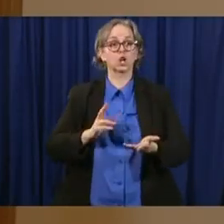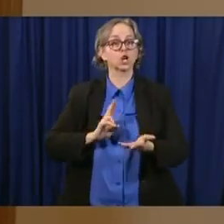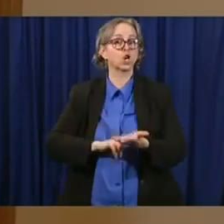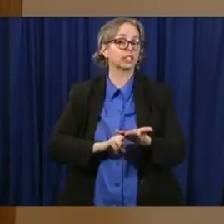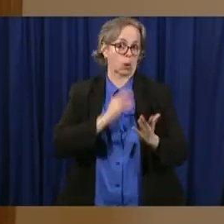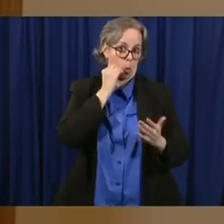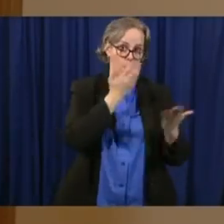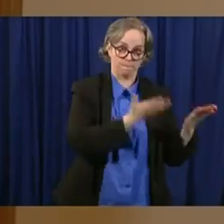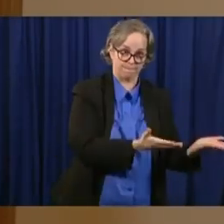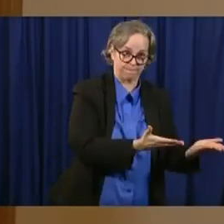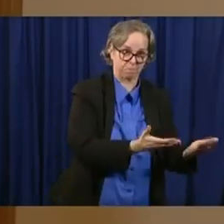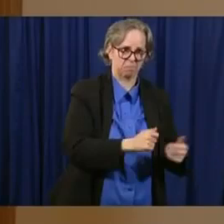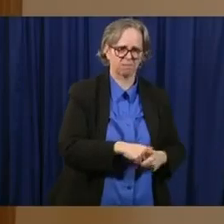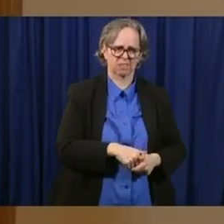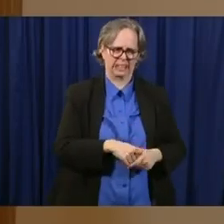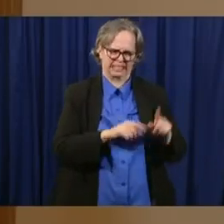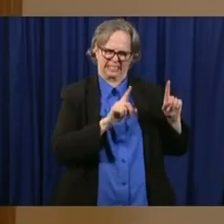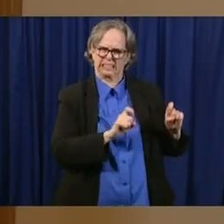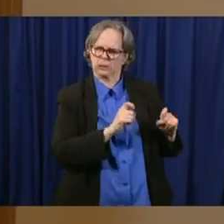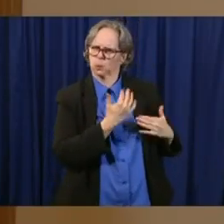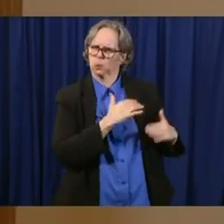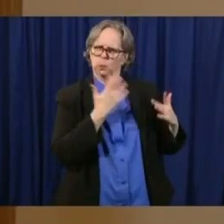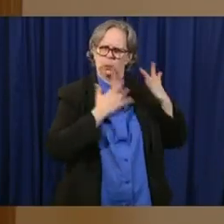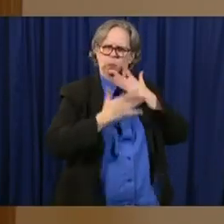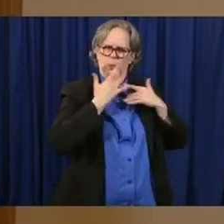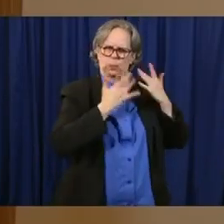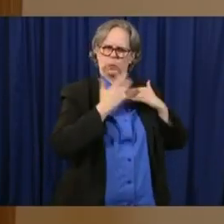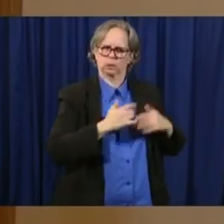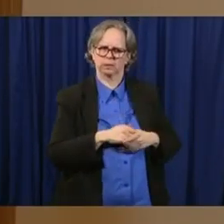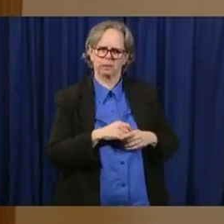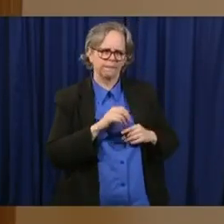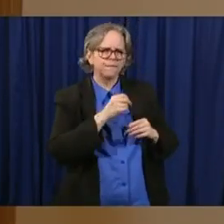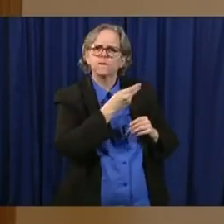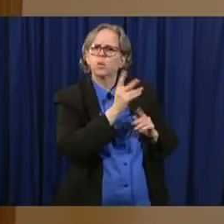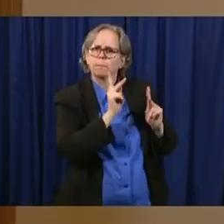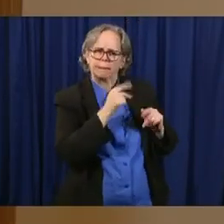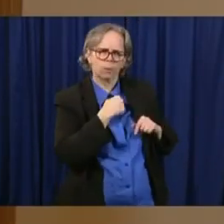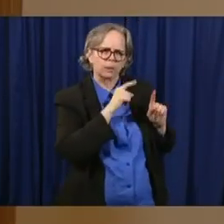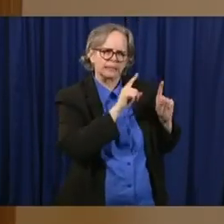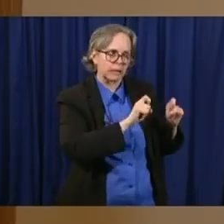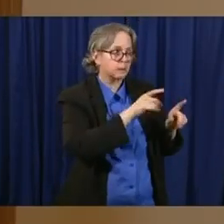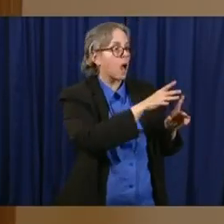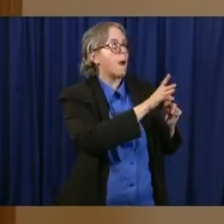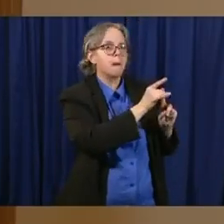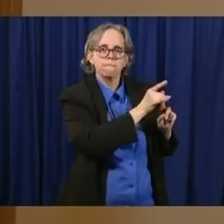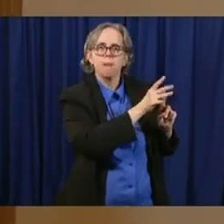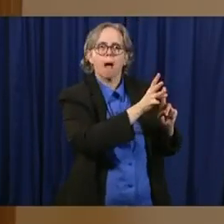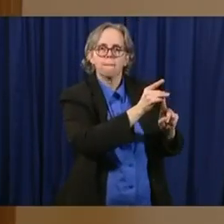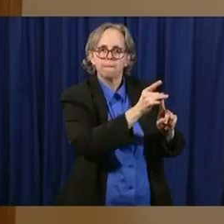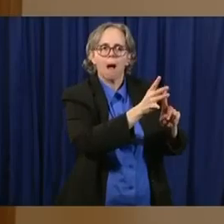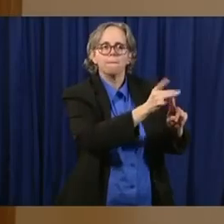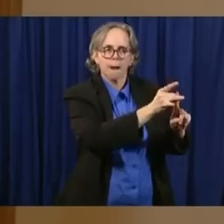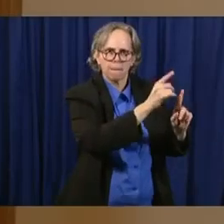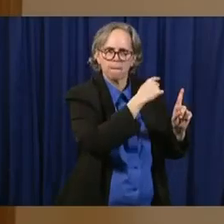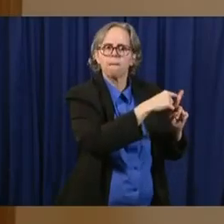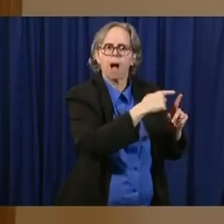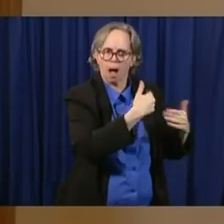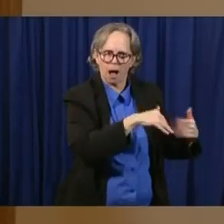available, once you've tested a couple of the nursing home residents, and they clearly, in the old PCR test,